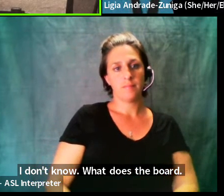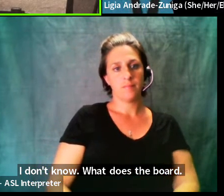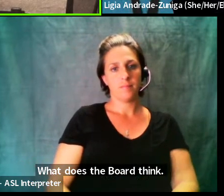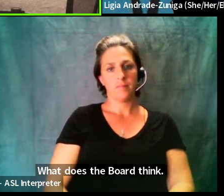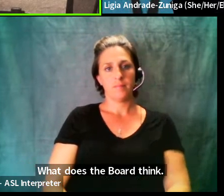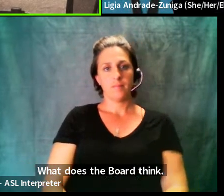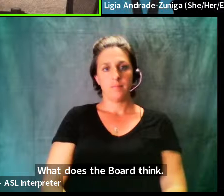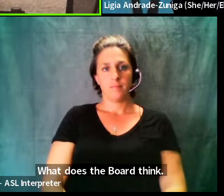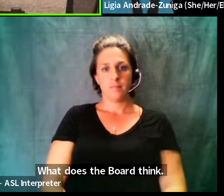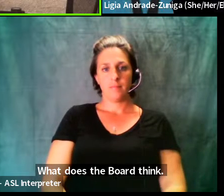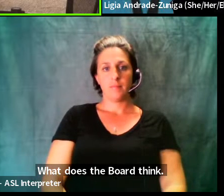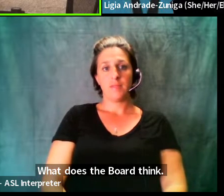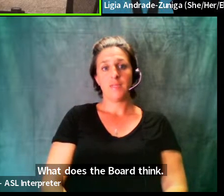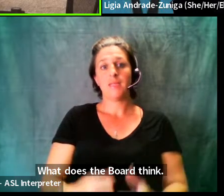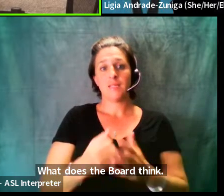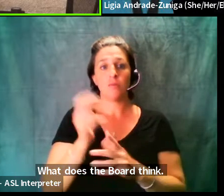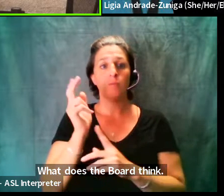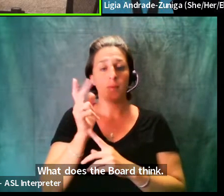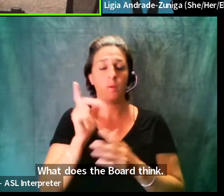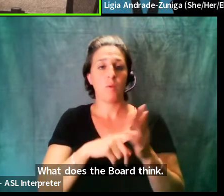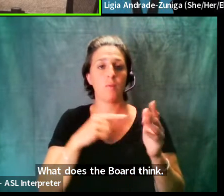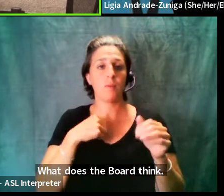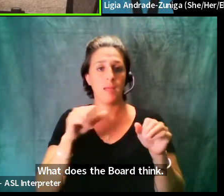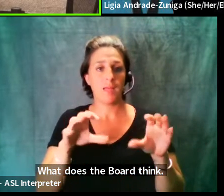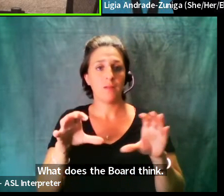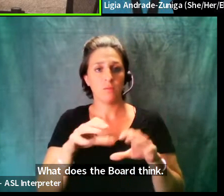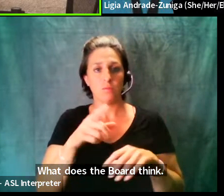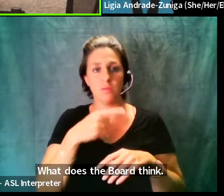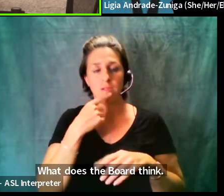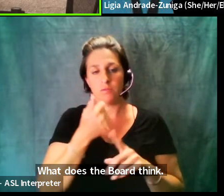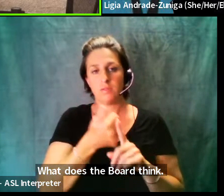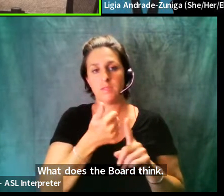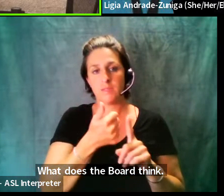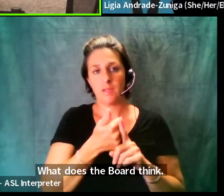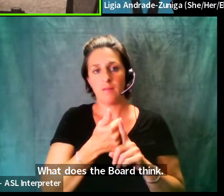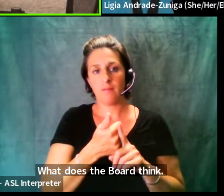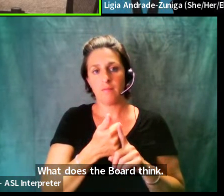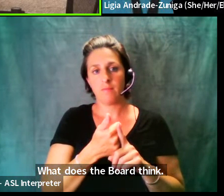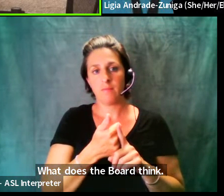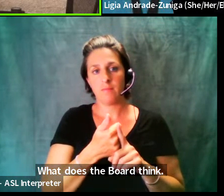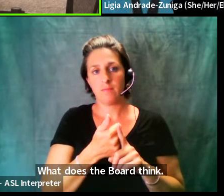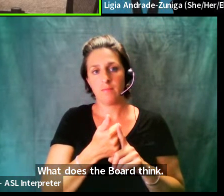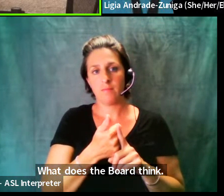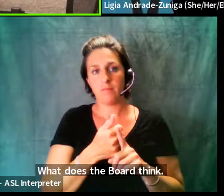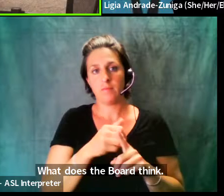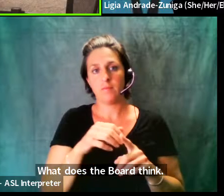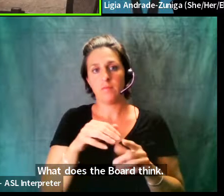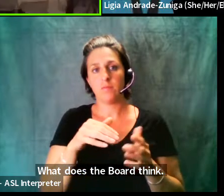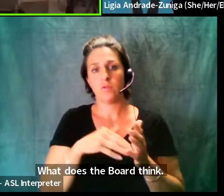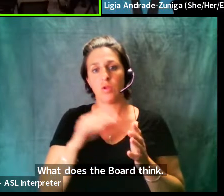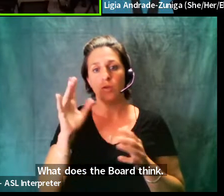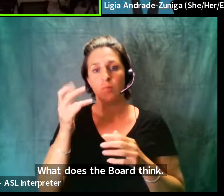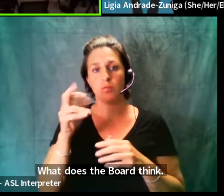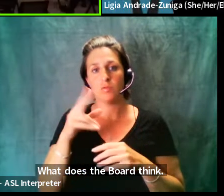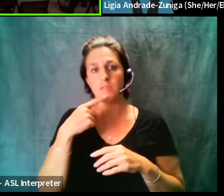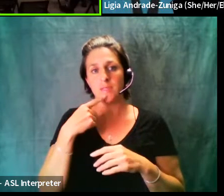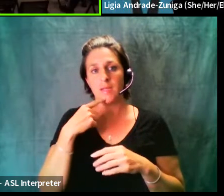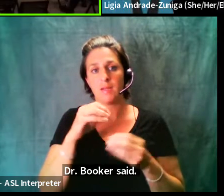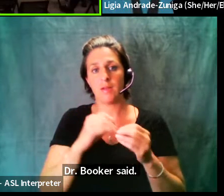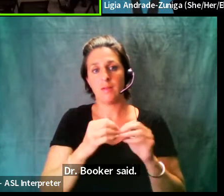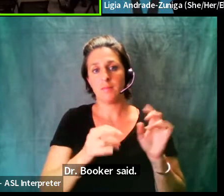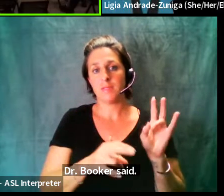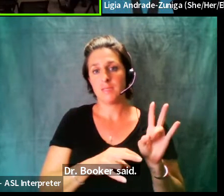It's 3 minutes, but what we can do is, you said it yourself, what Dr. Booker said is number